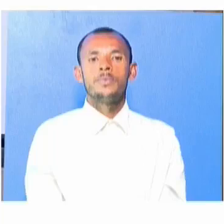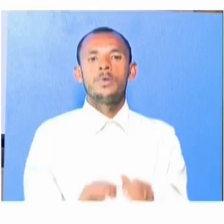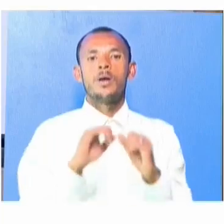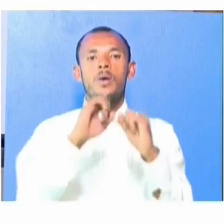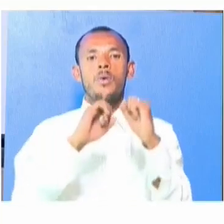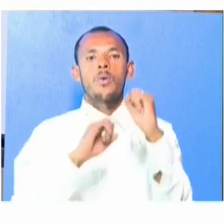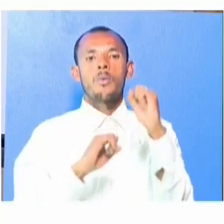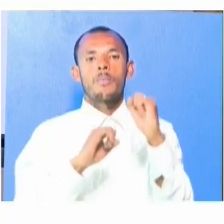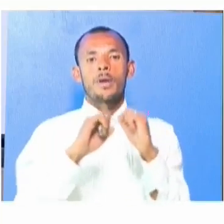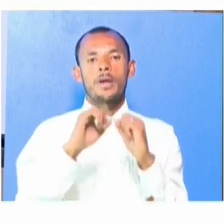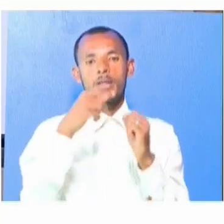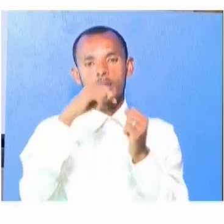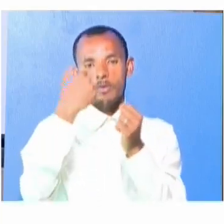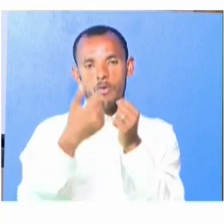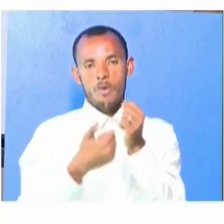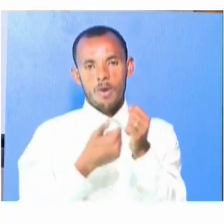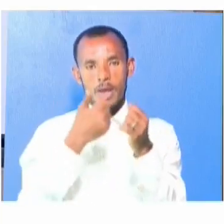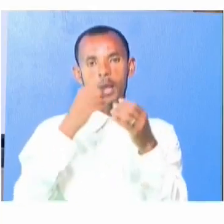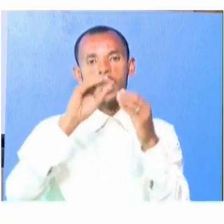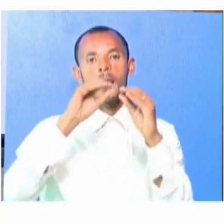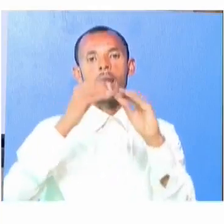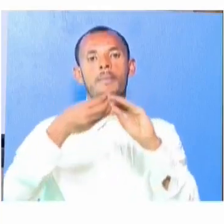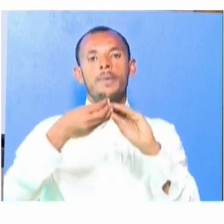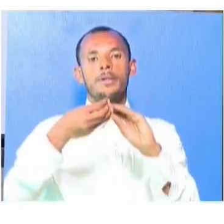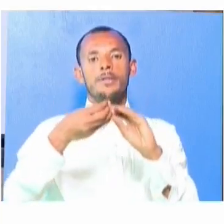Compare the following numbers.